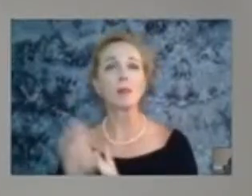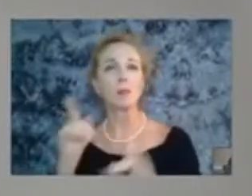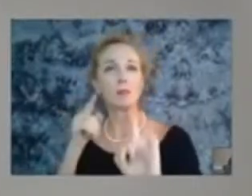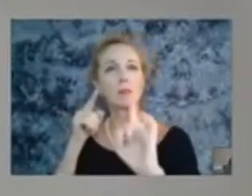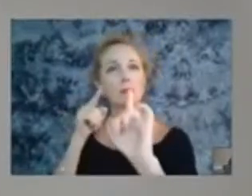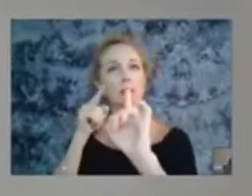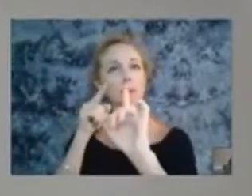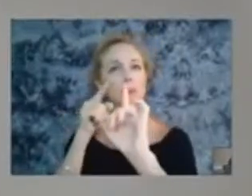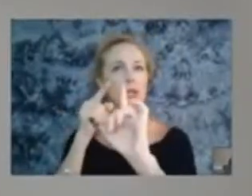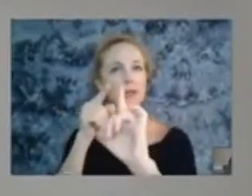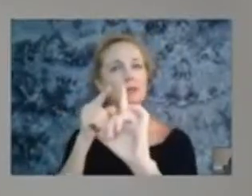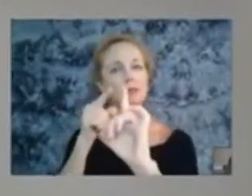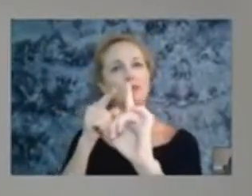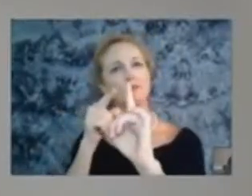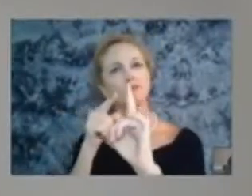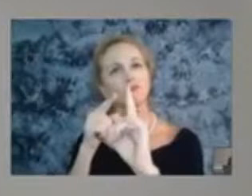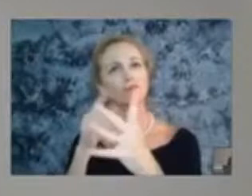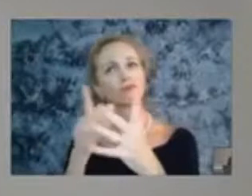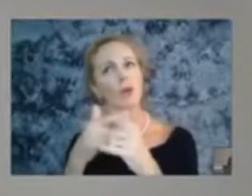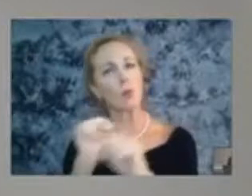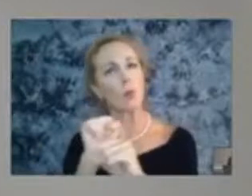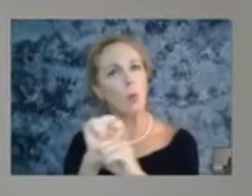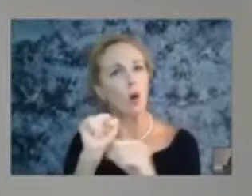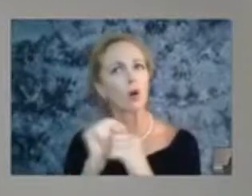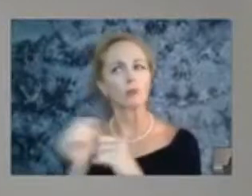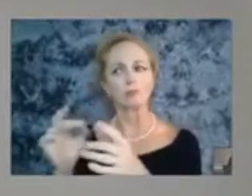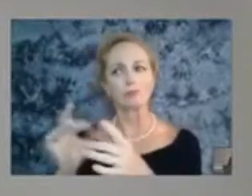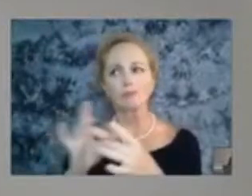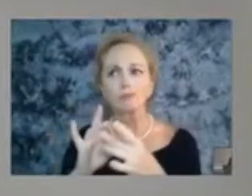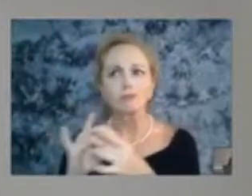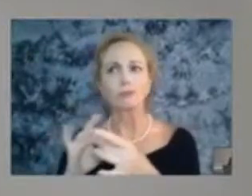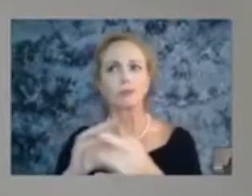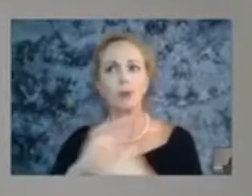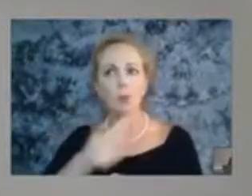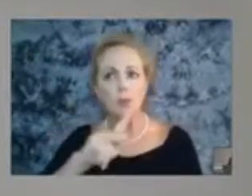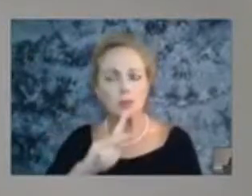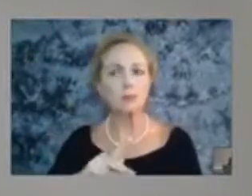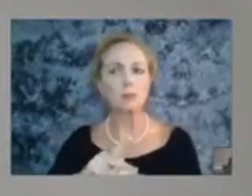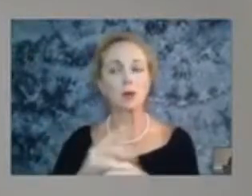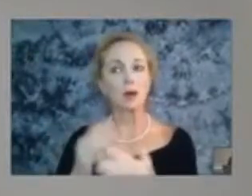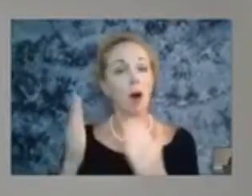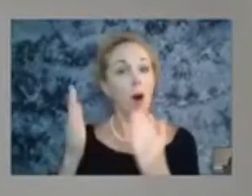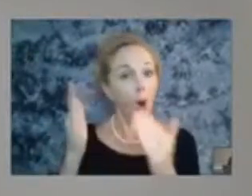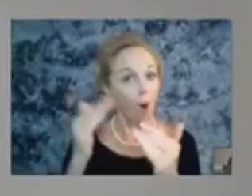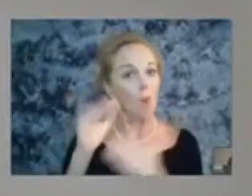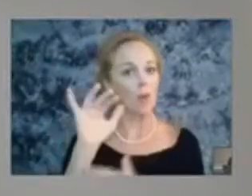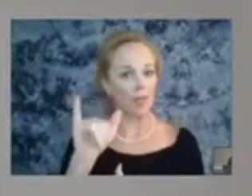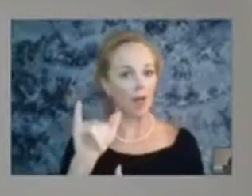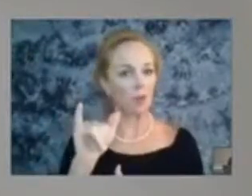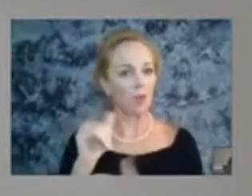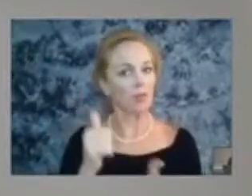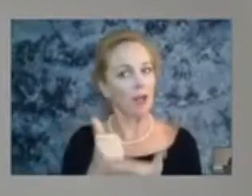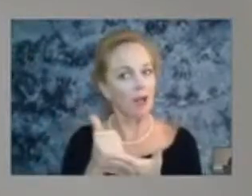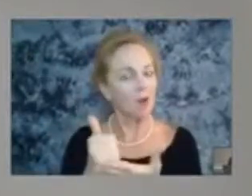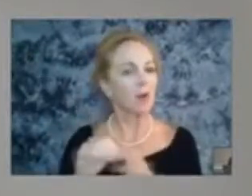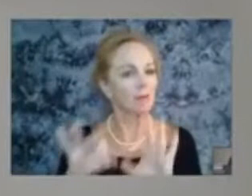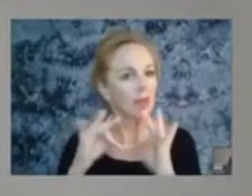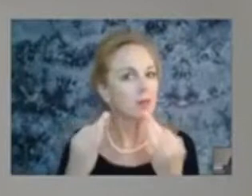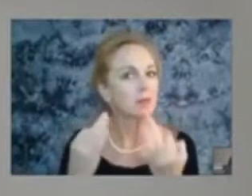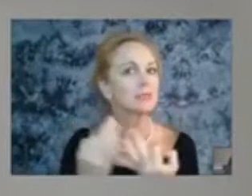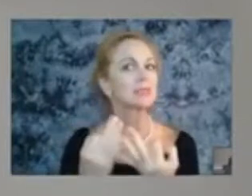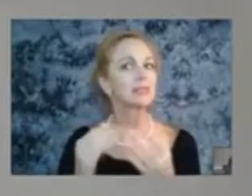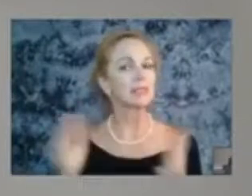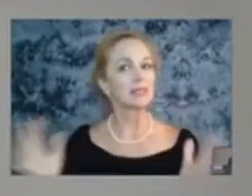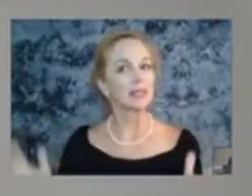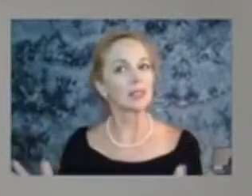families can work with our principals. But we are hopeful that that will appease our families, that we can continue to